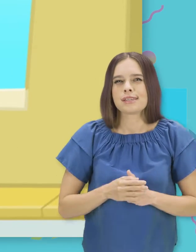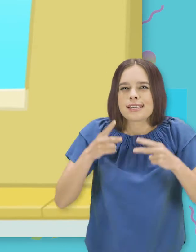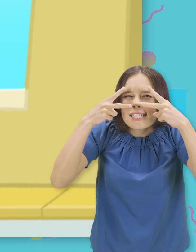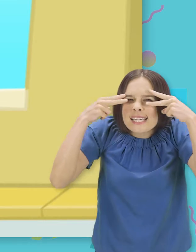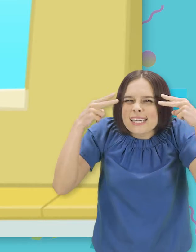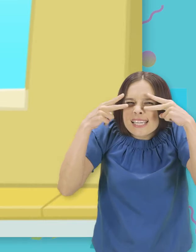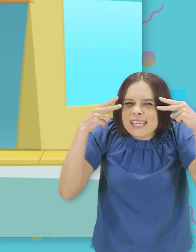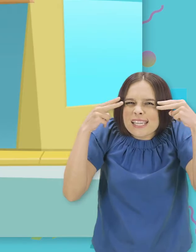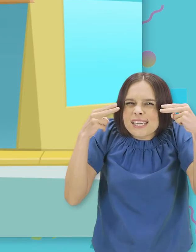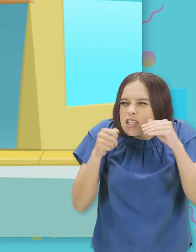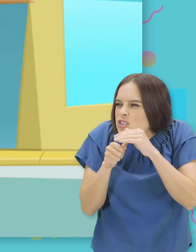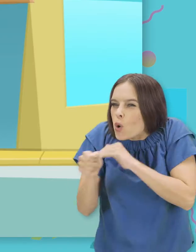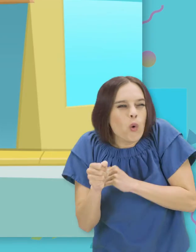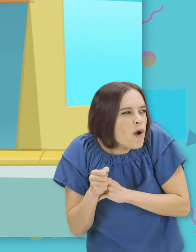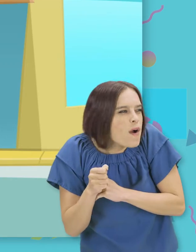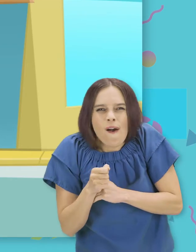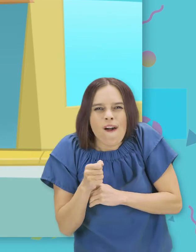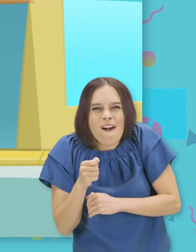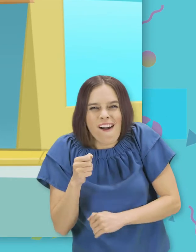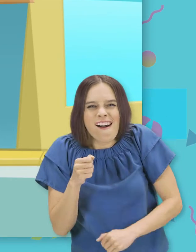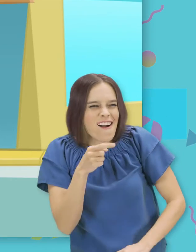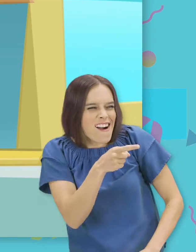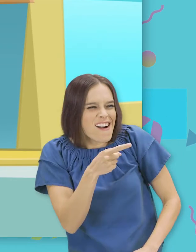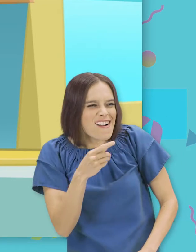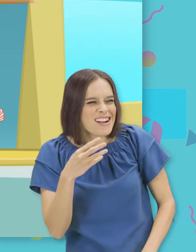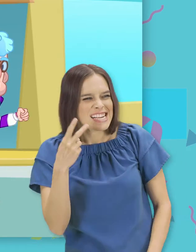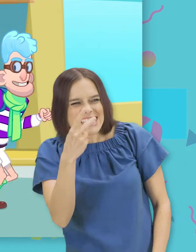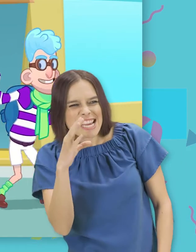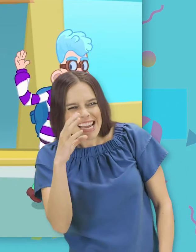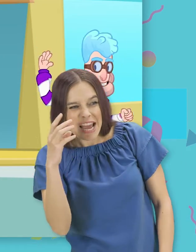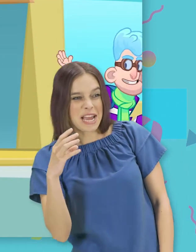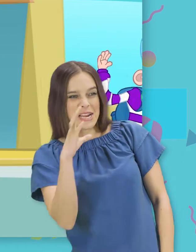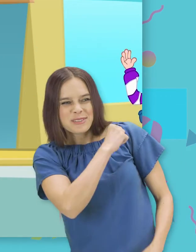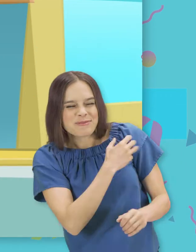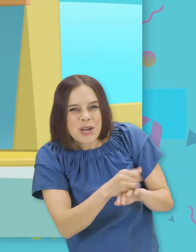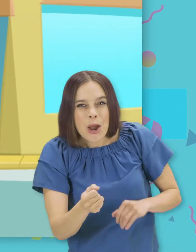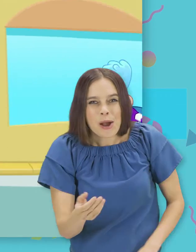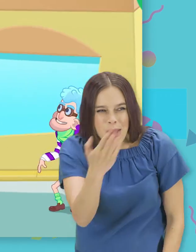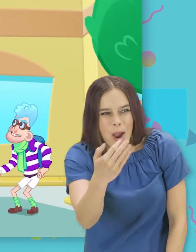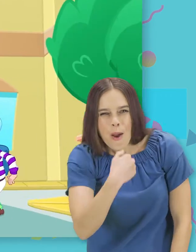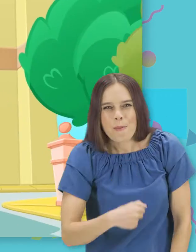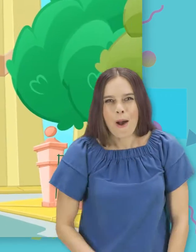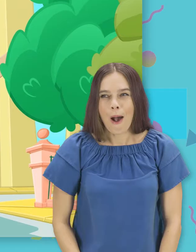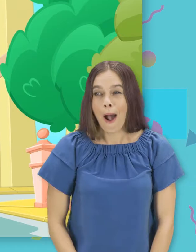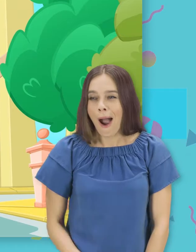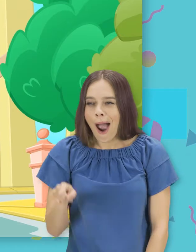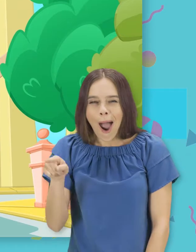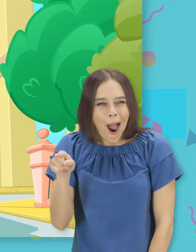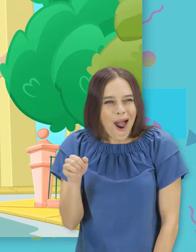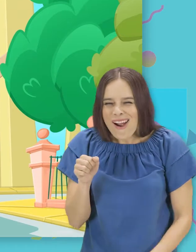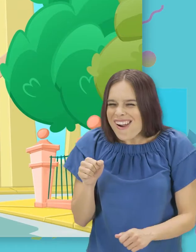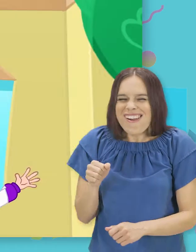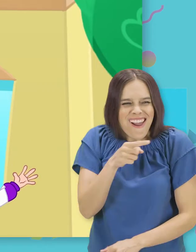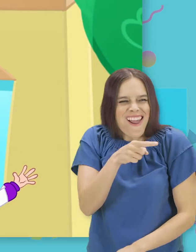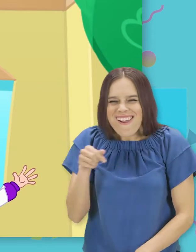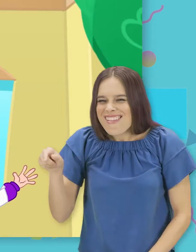Looks like they're gone. You can come out now, Yorn. They all